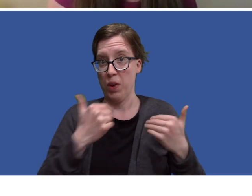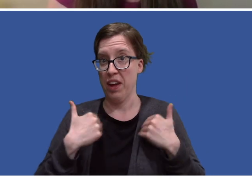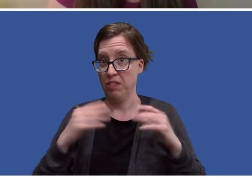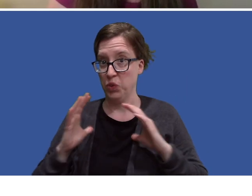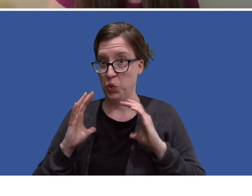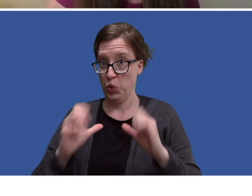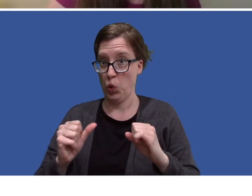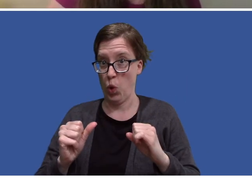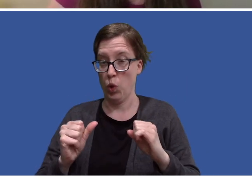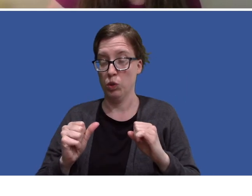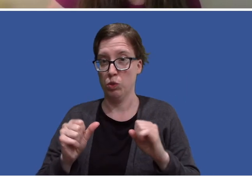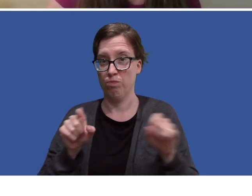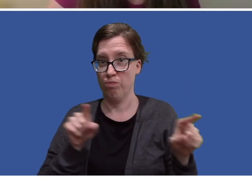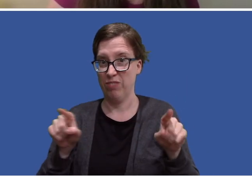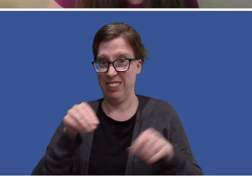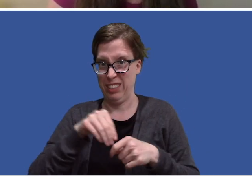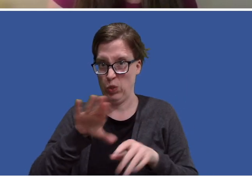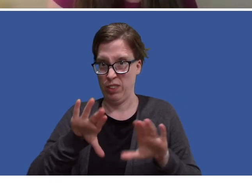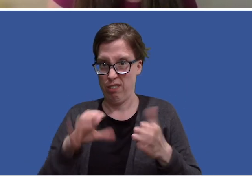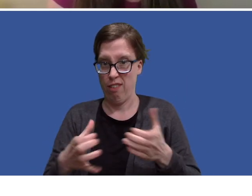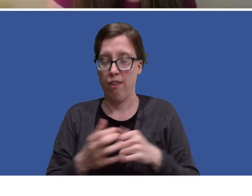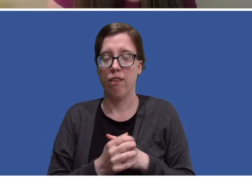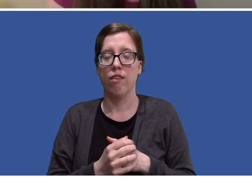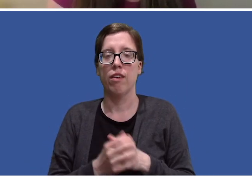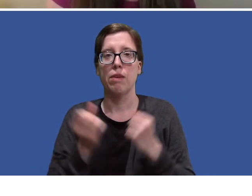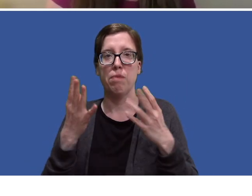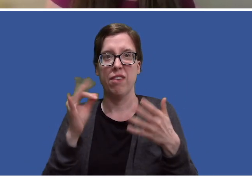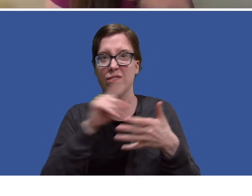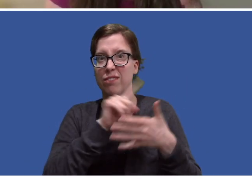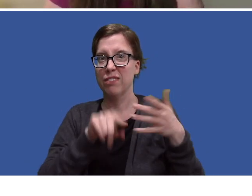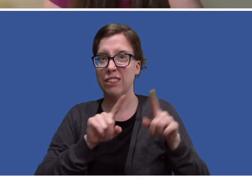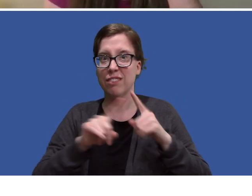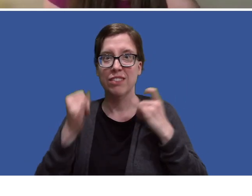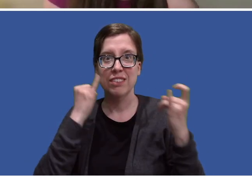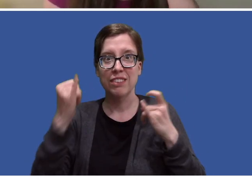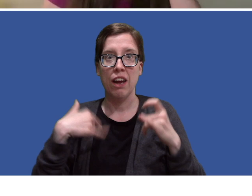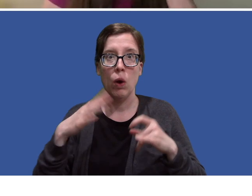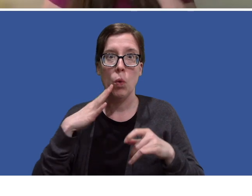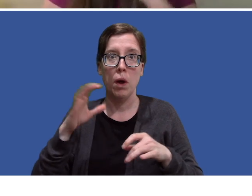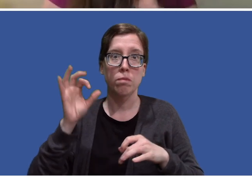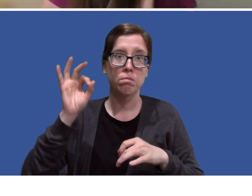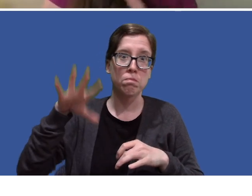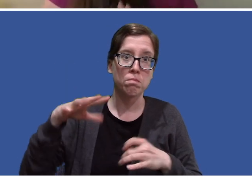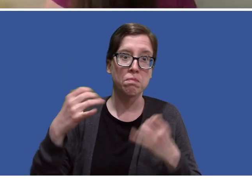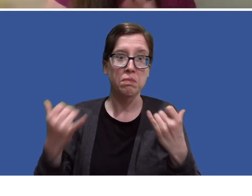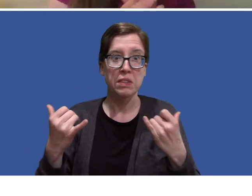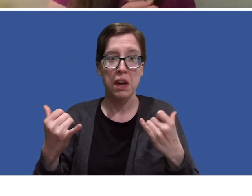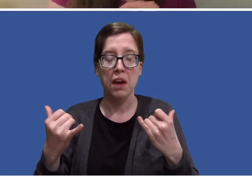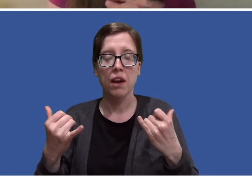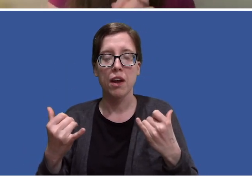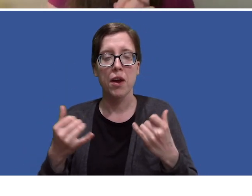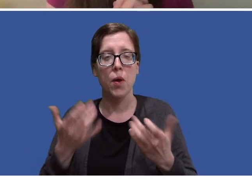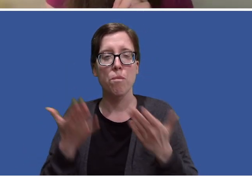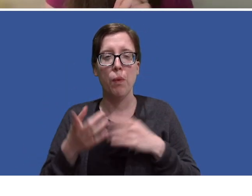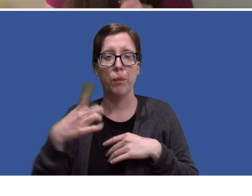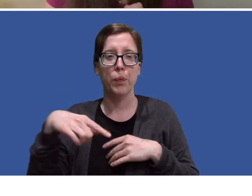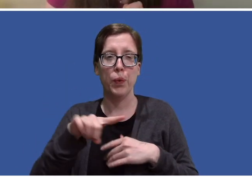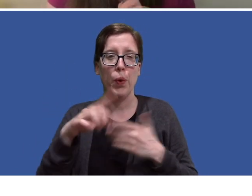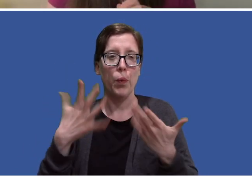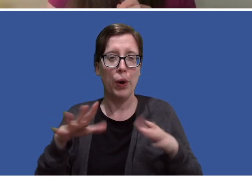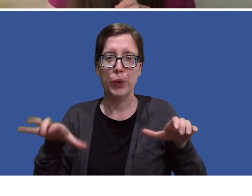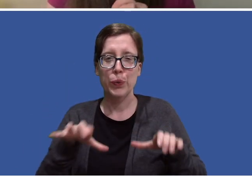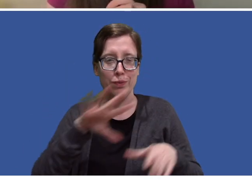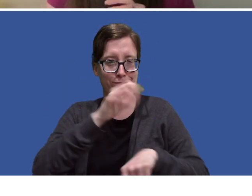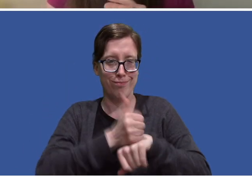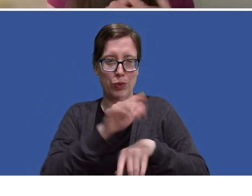ideas that I'm going to share today are things you're probably already doing. The strategies I'm going to share are strategies